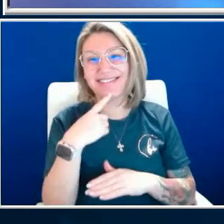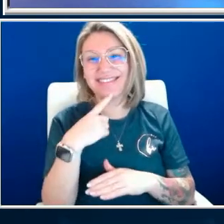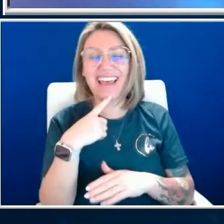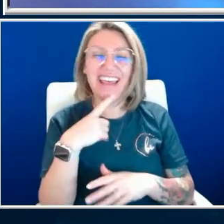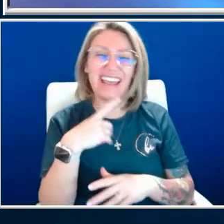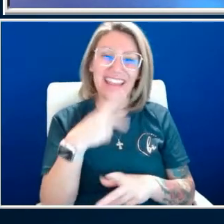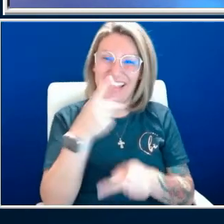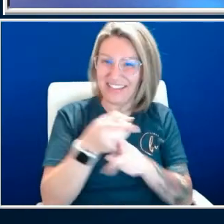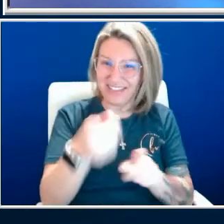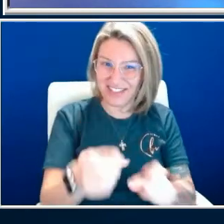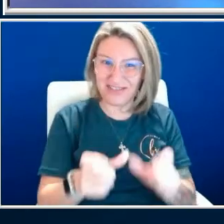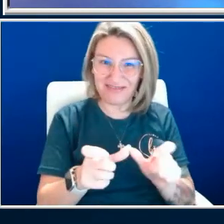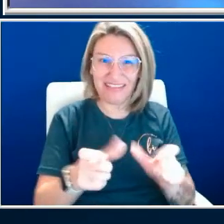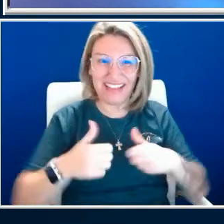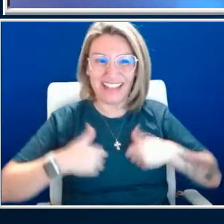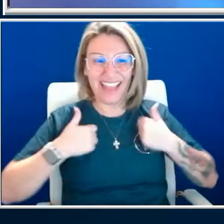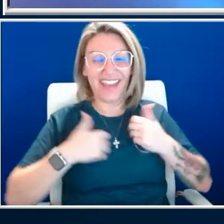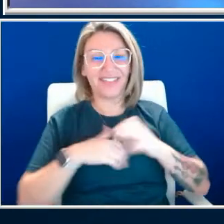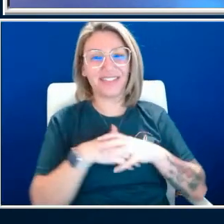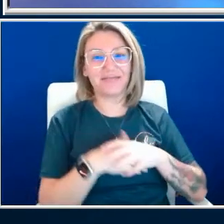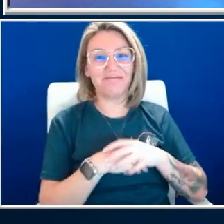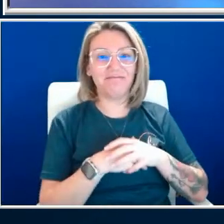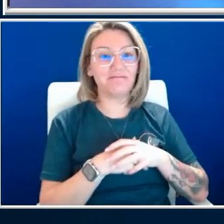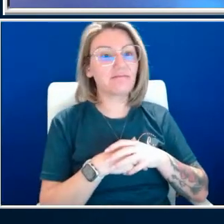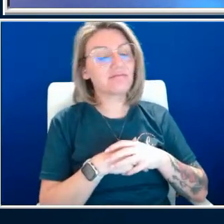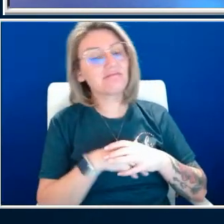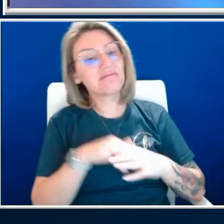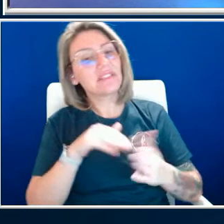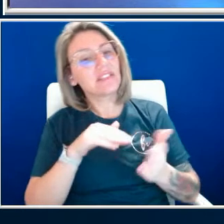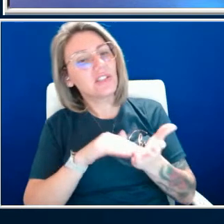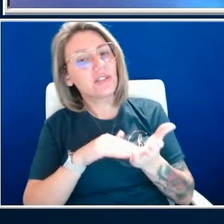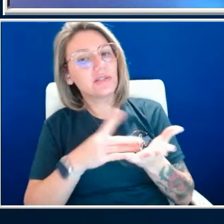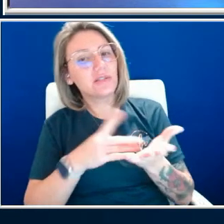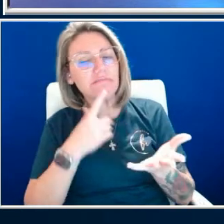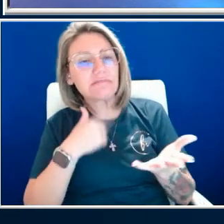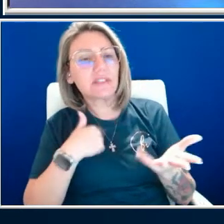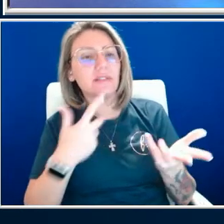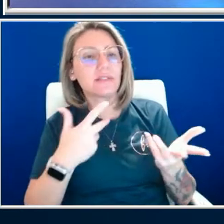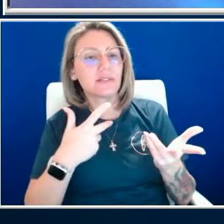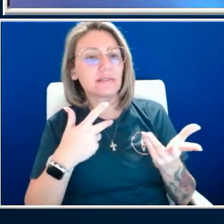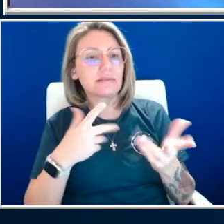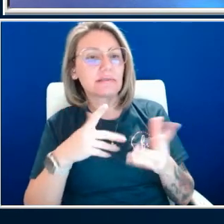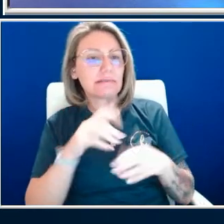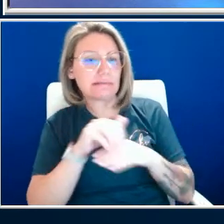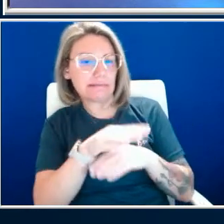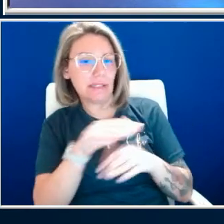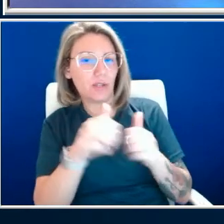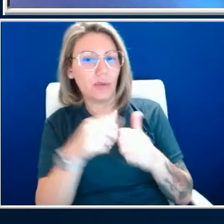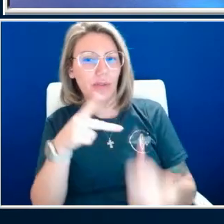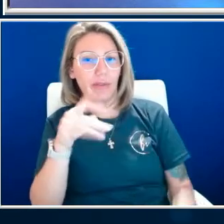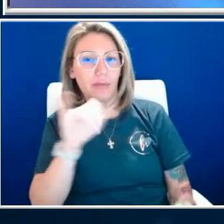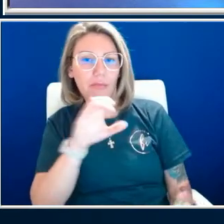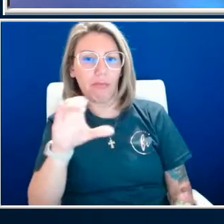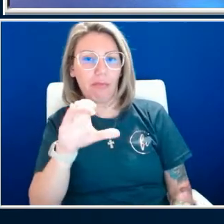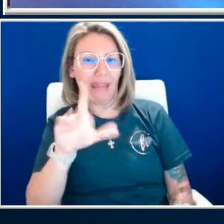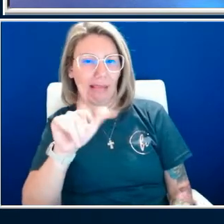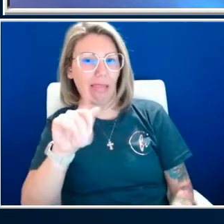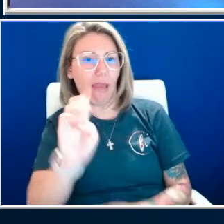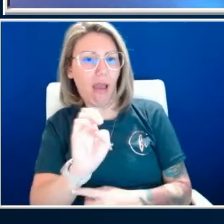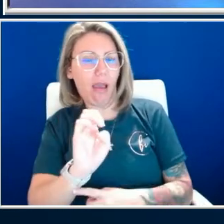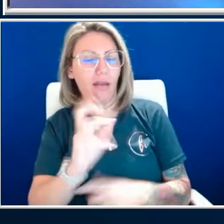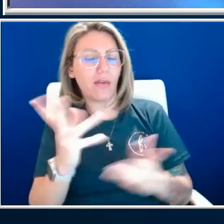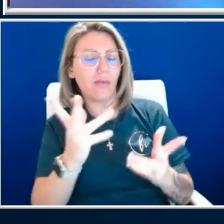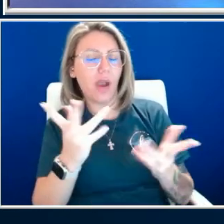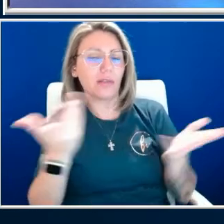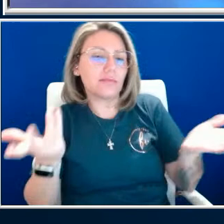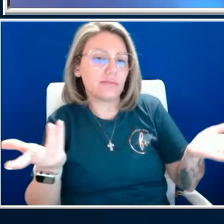Vidich, tell us about sending somebody home with that PICC line. How serious is that? I mean, what state would she have been in to